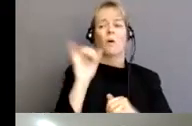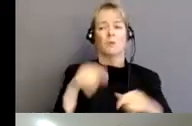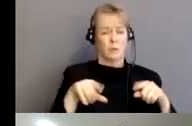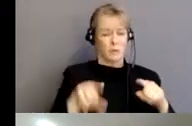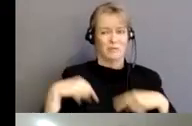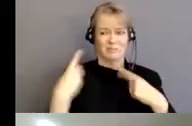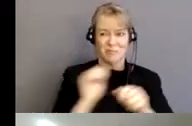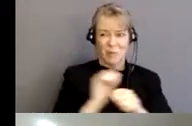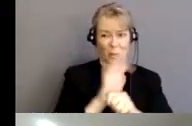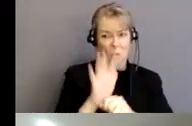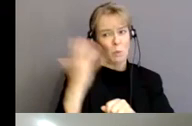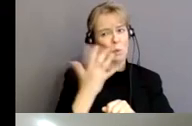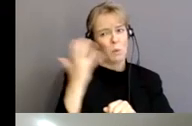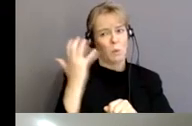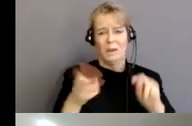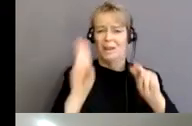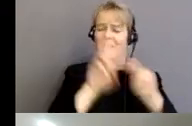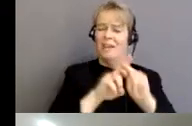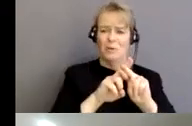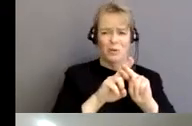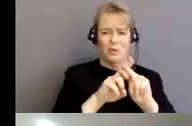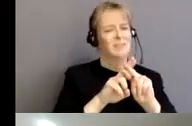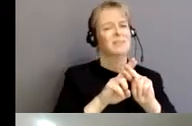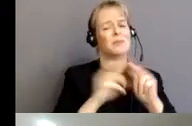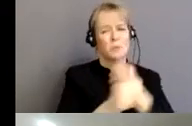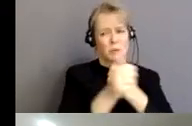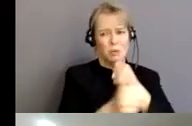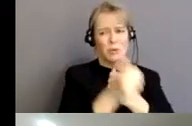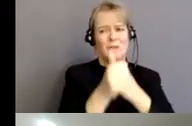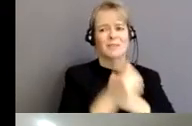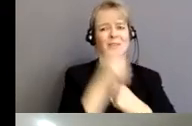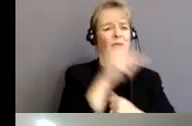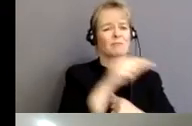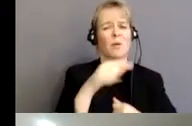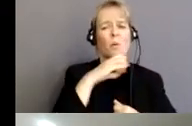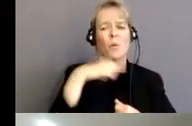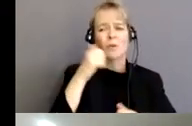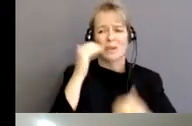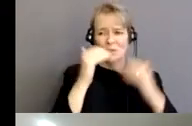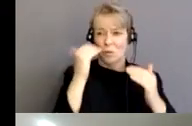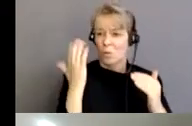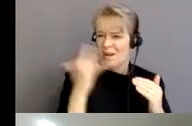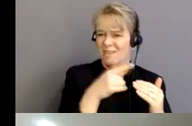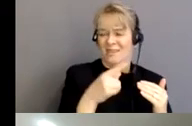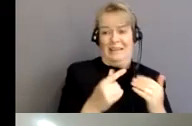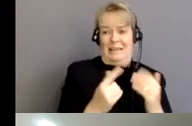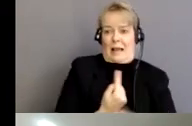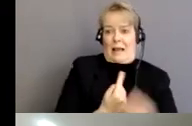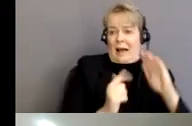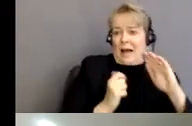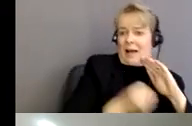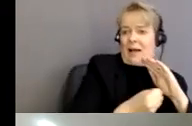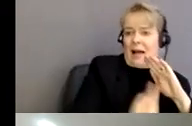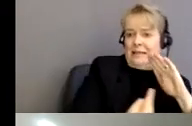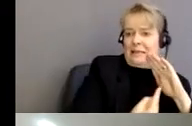an increase of vulnerabilities of older adults being isolated, not being able maybe to get to the bank, relying on other people